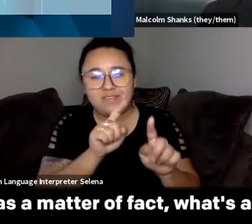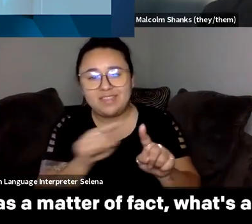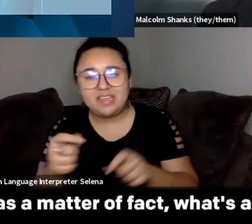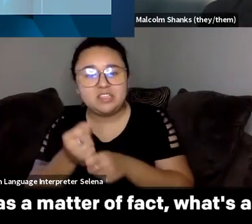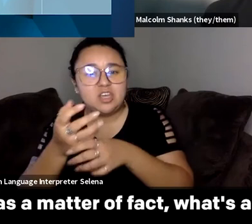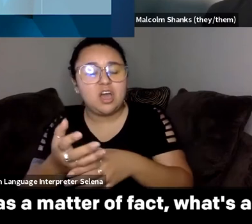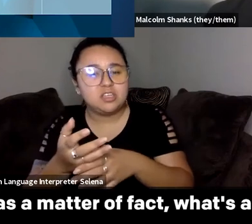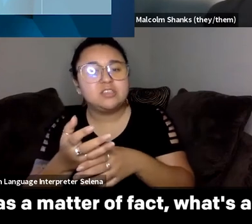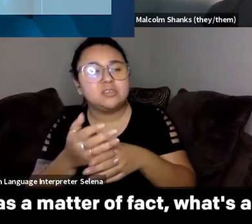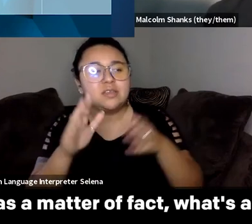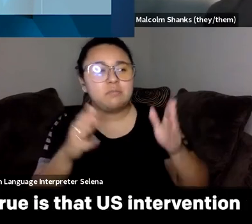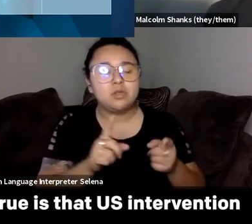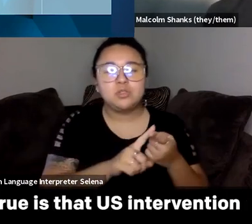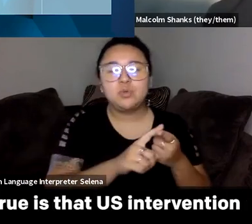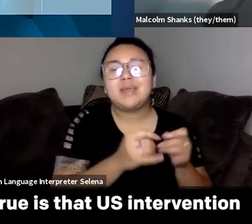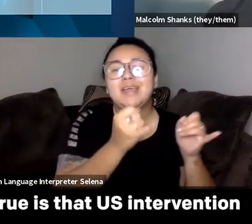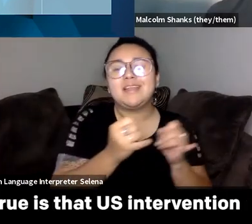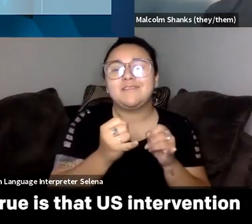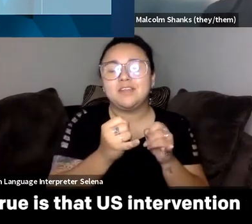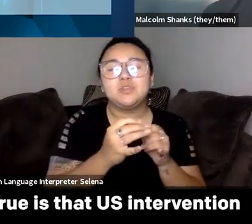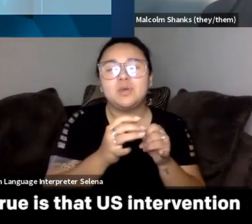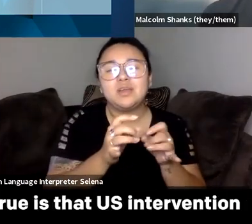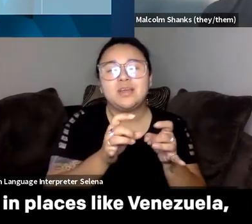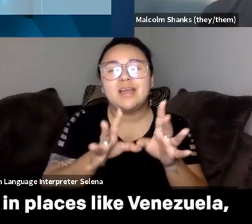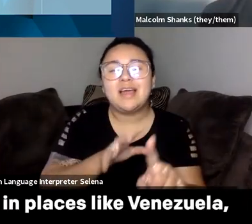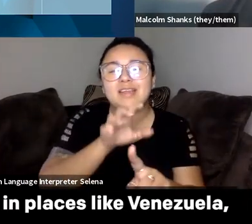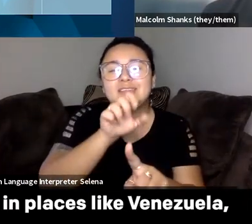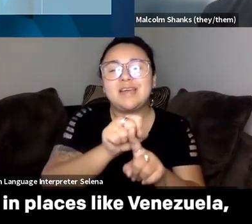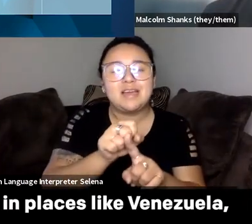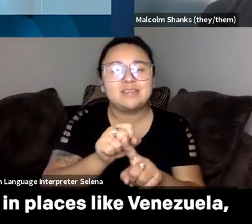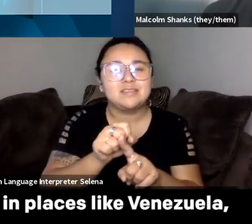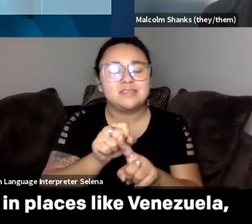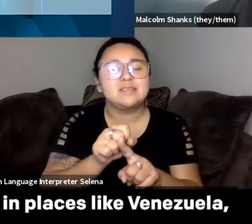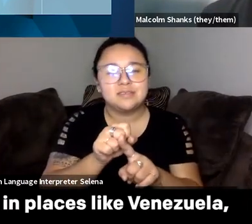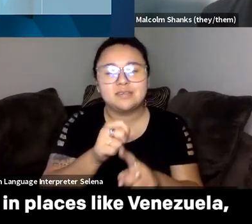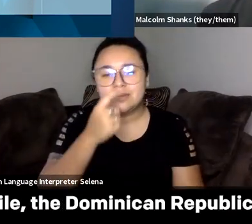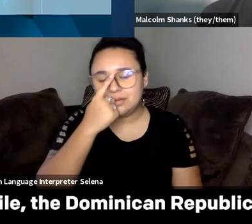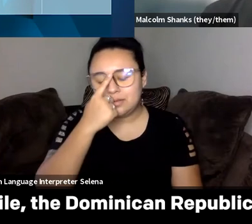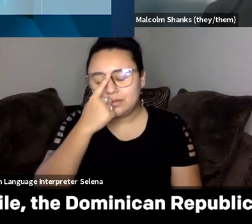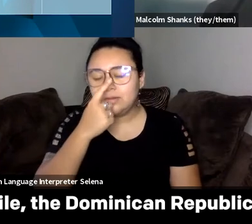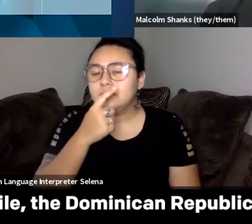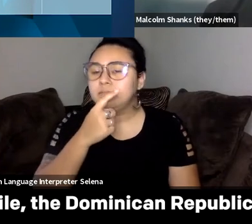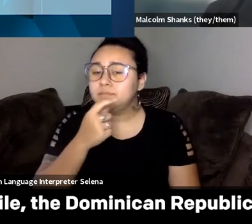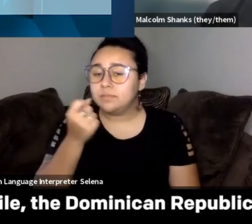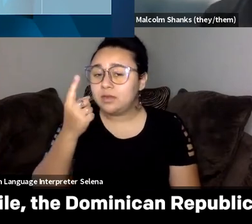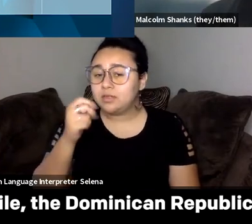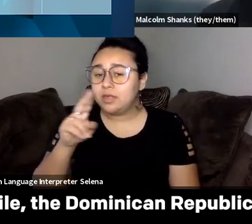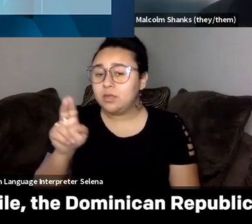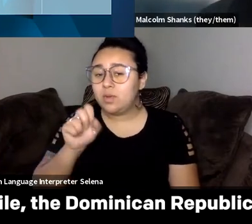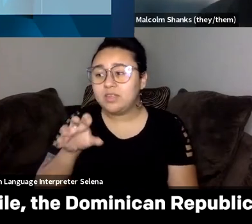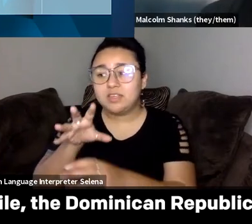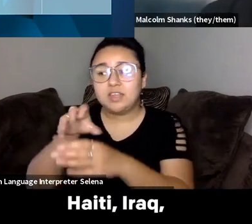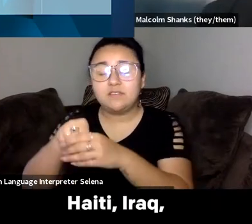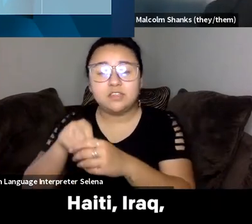And as a matter of fact, what's also true is that US intervention in places like Venezuela, Chile, the Dominican